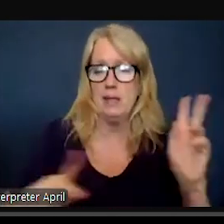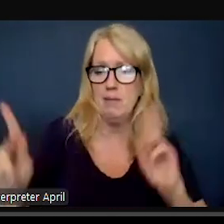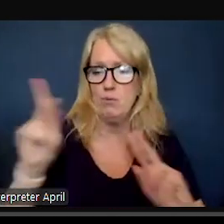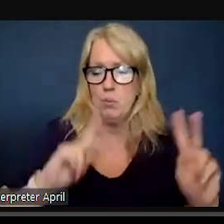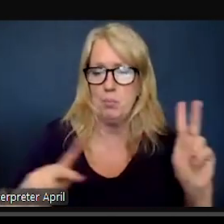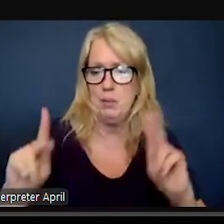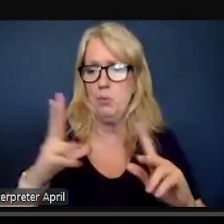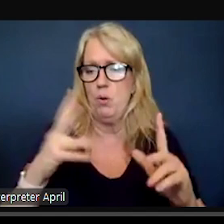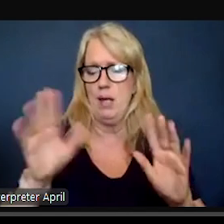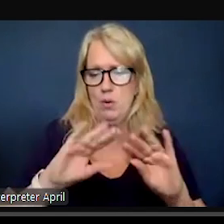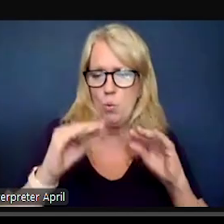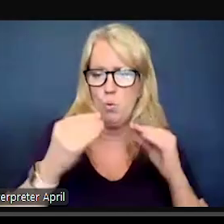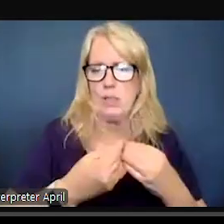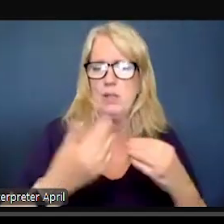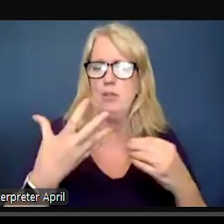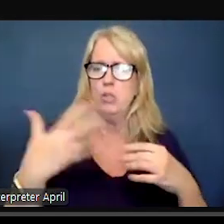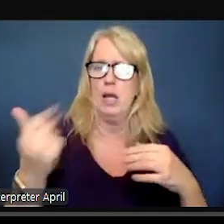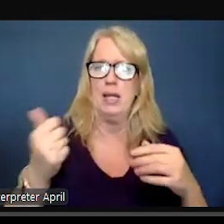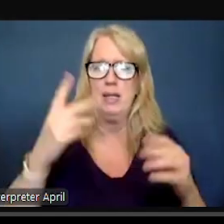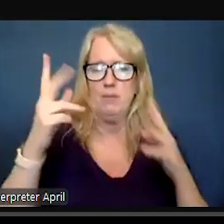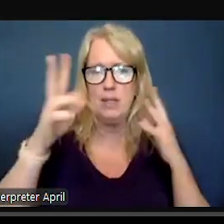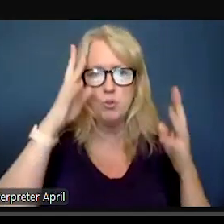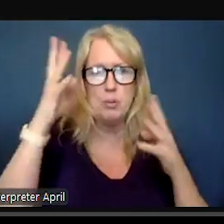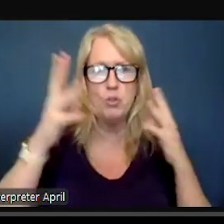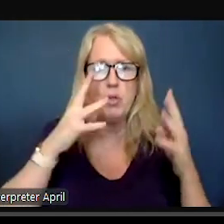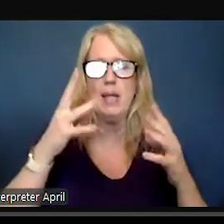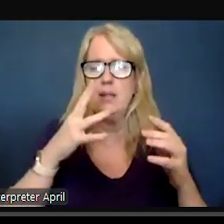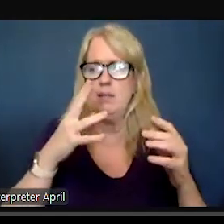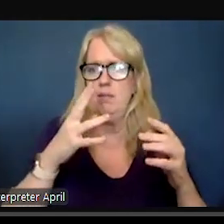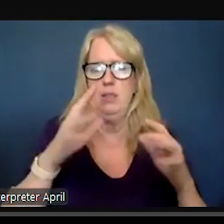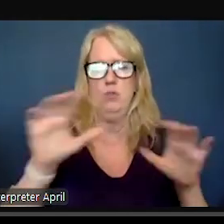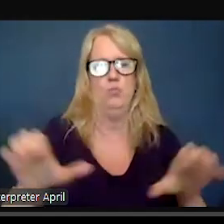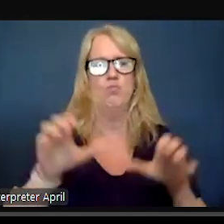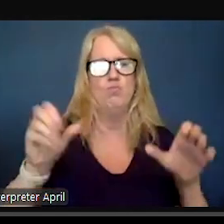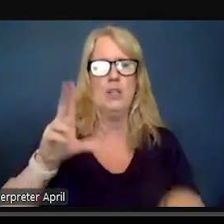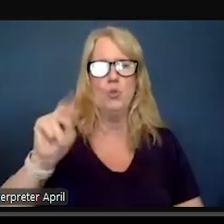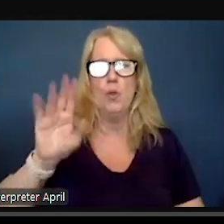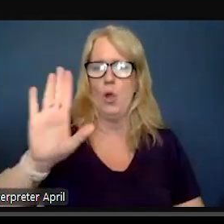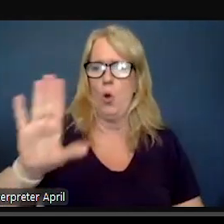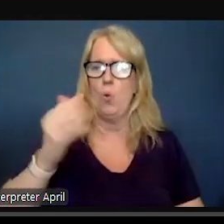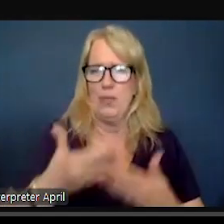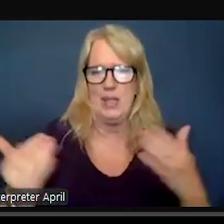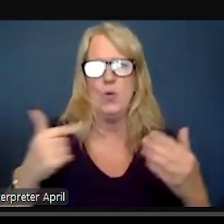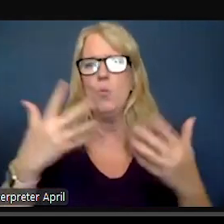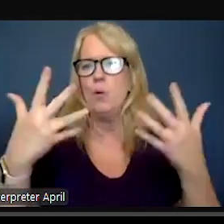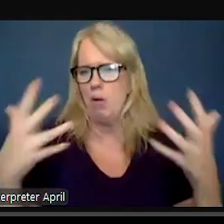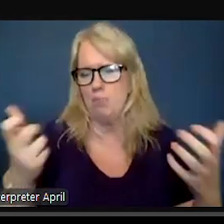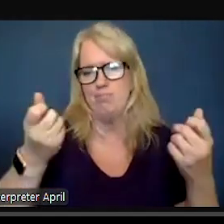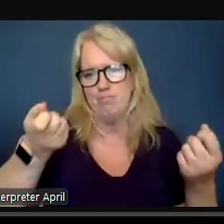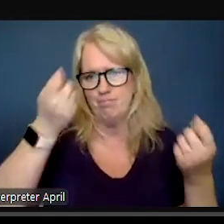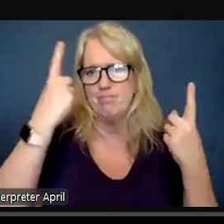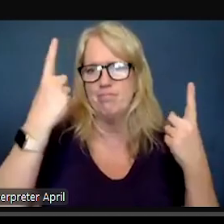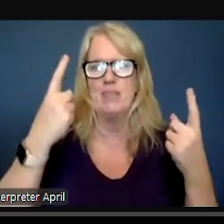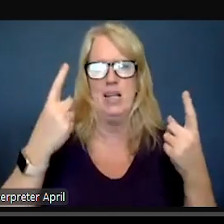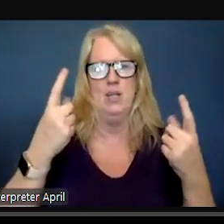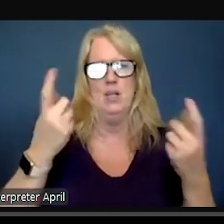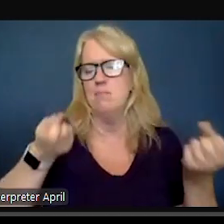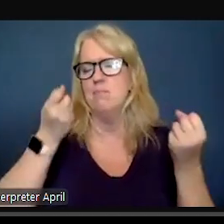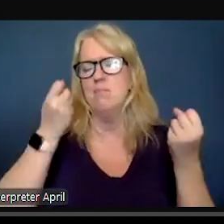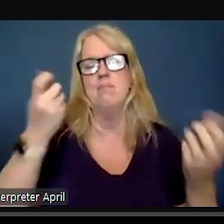people and organizations to be creative and do their own thing with it, we also understand that